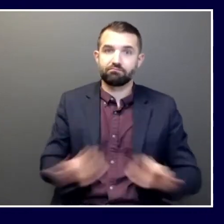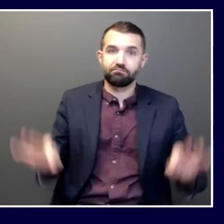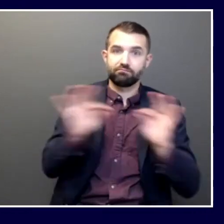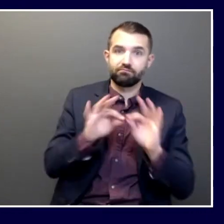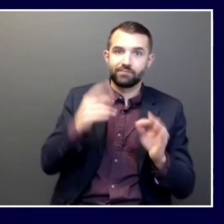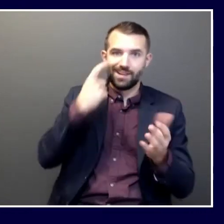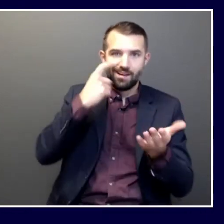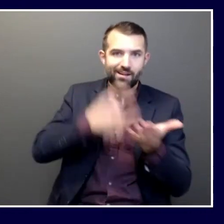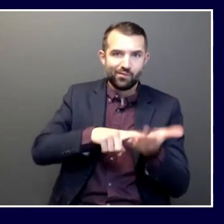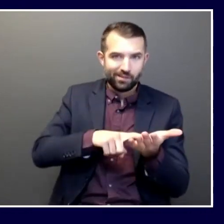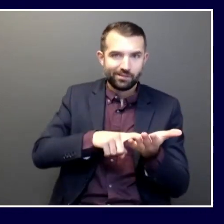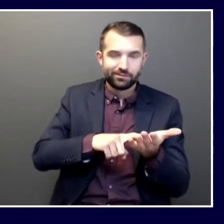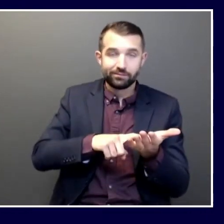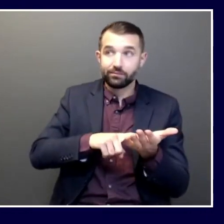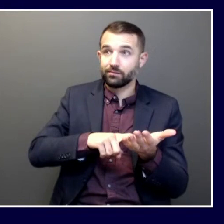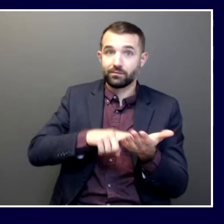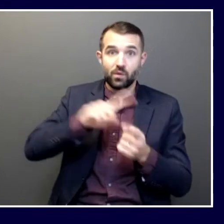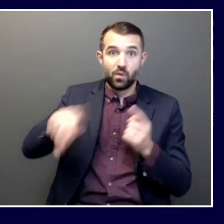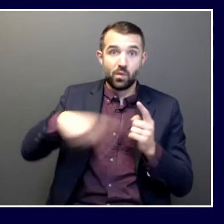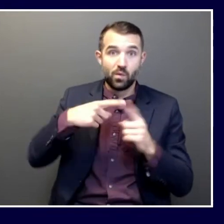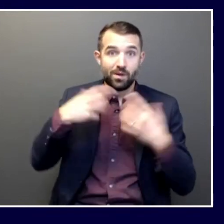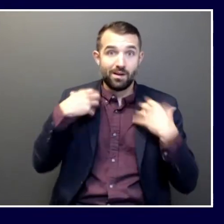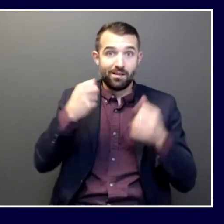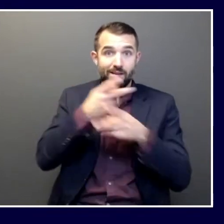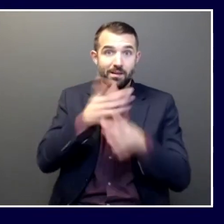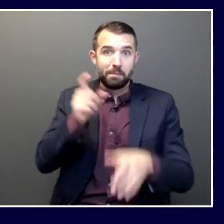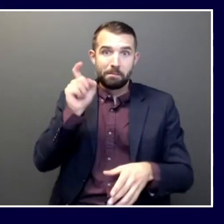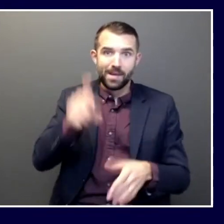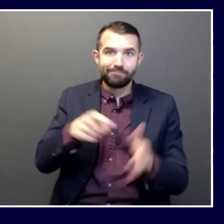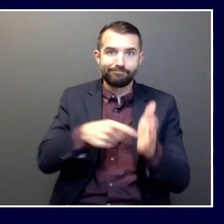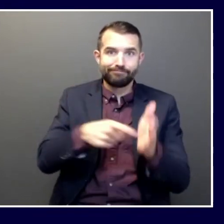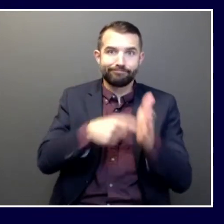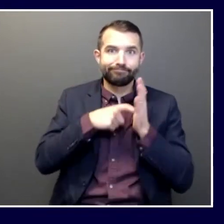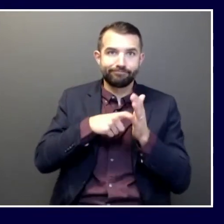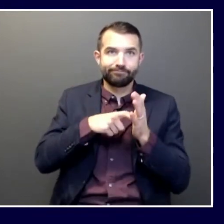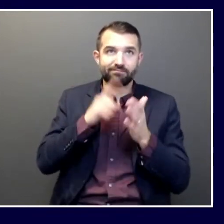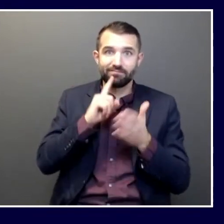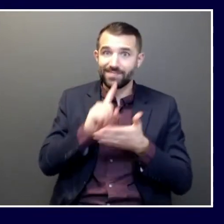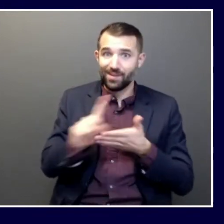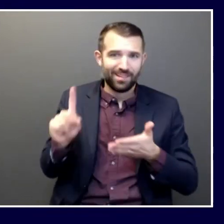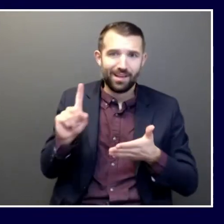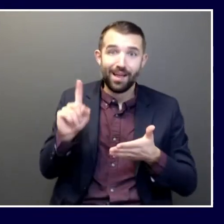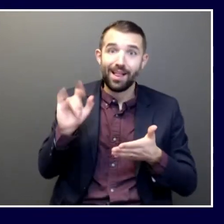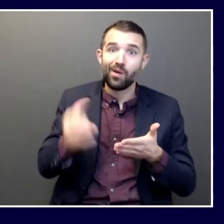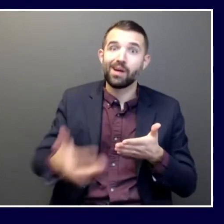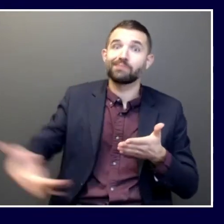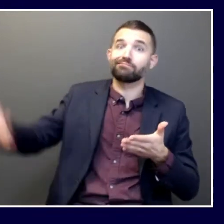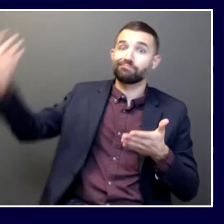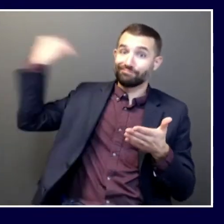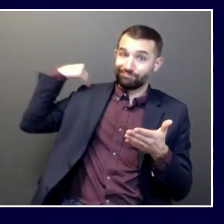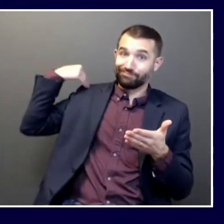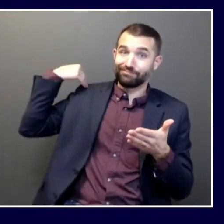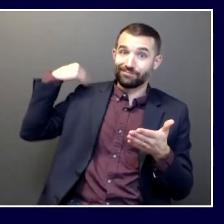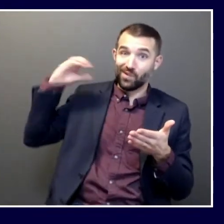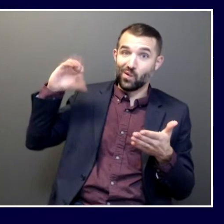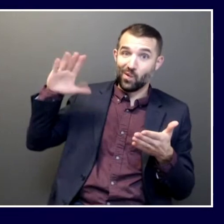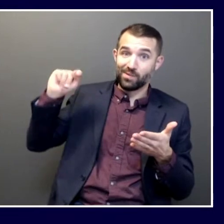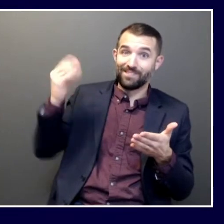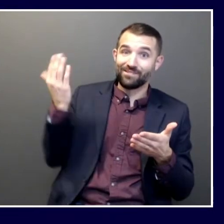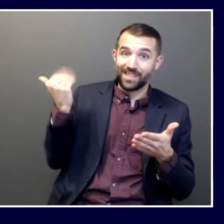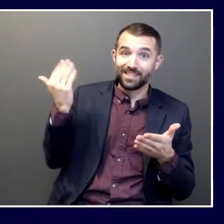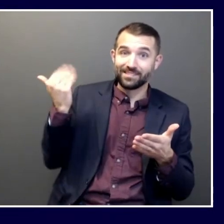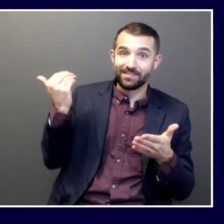healthcare workers was not last week, but October 15th. So because they had to be fully